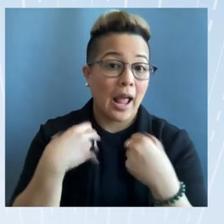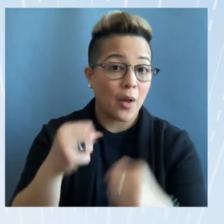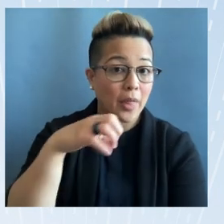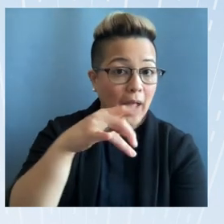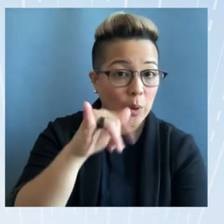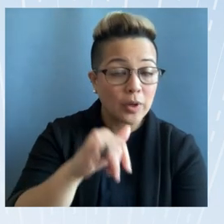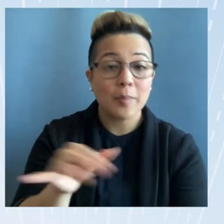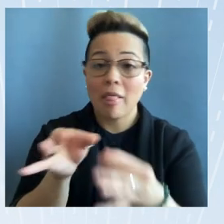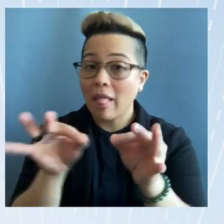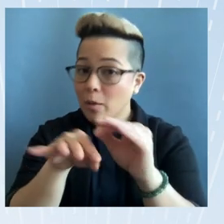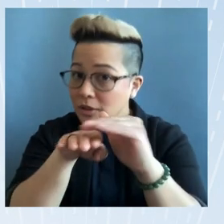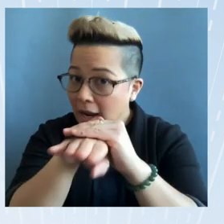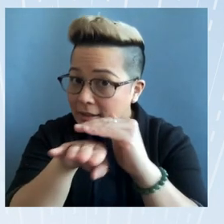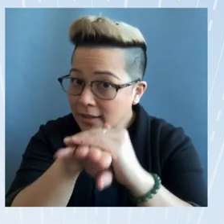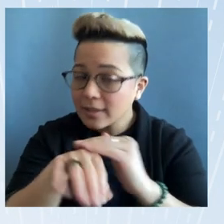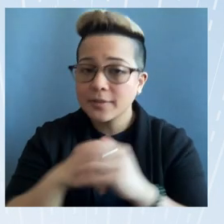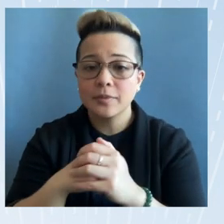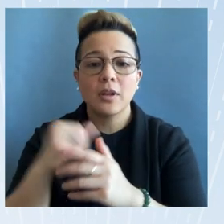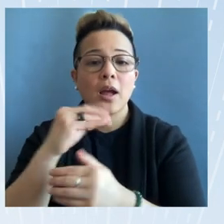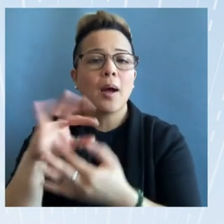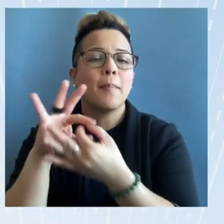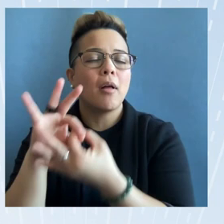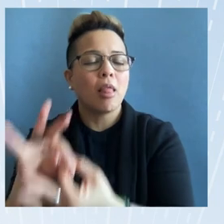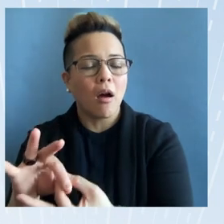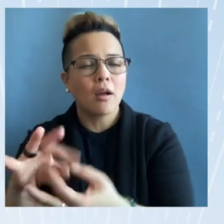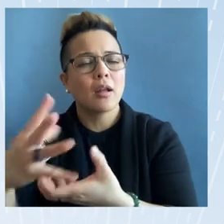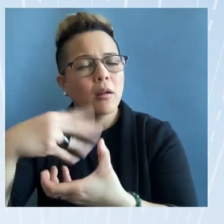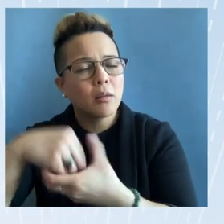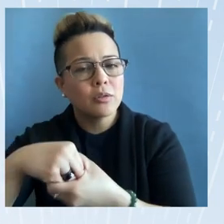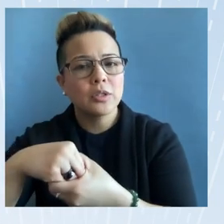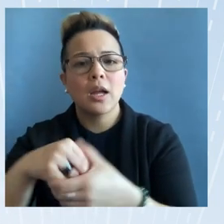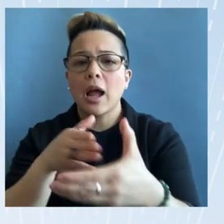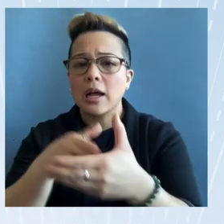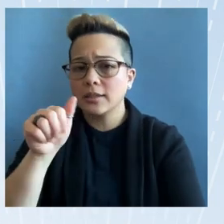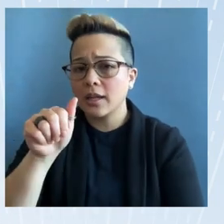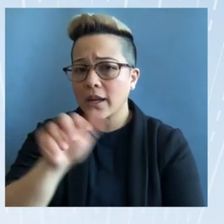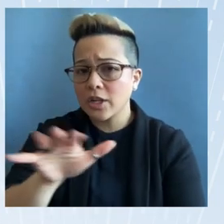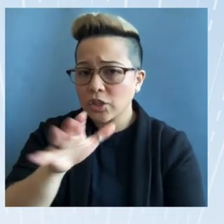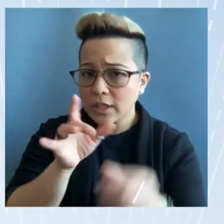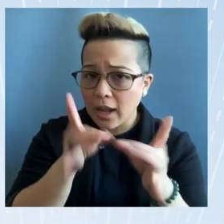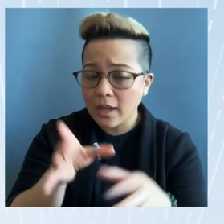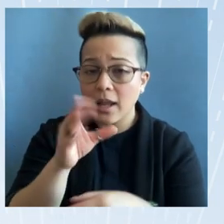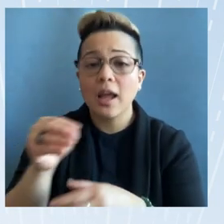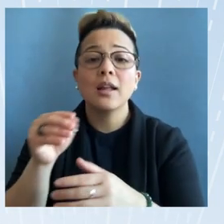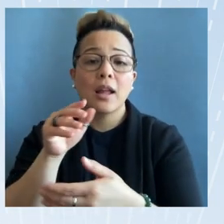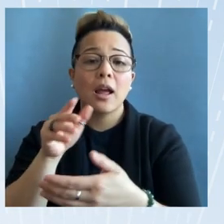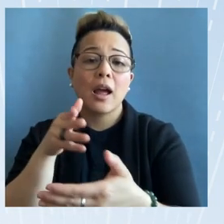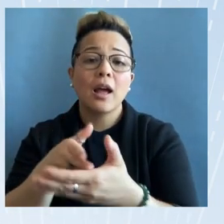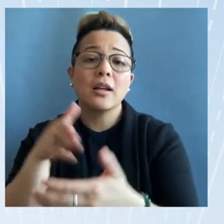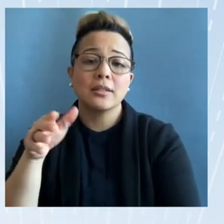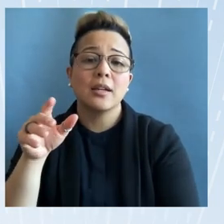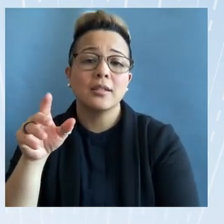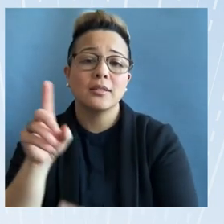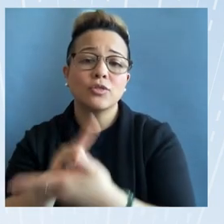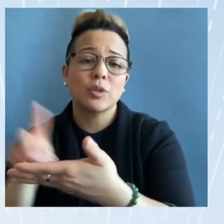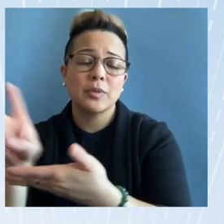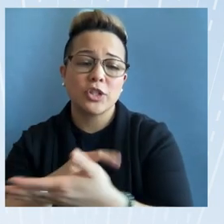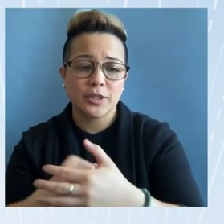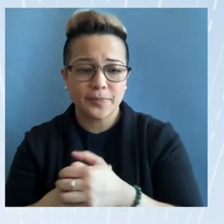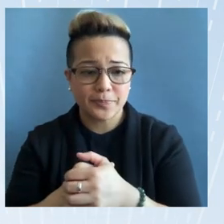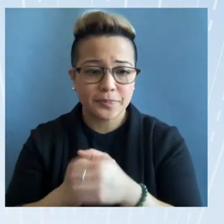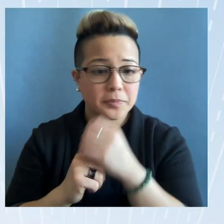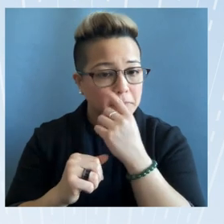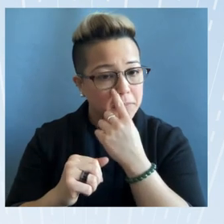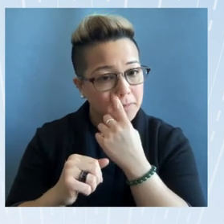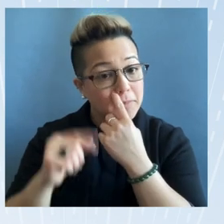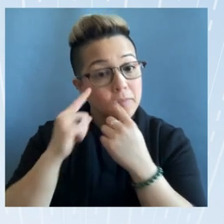language access, and belonging inclusion, anti-Asian hate, and anti-discrimination. Call for the investigation of more